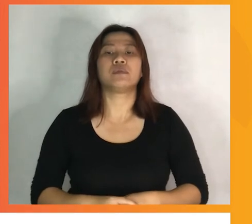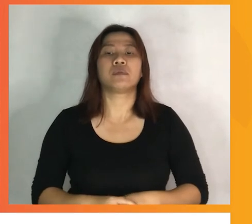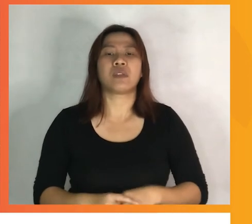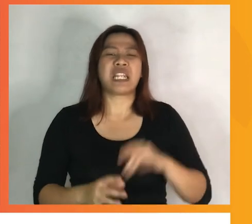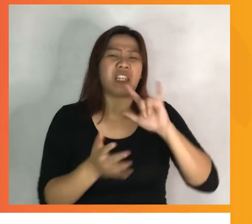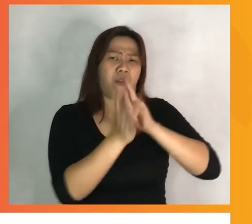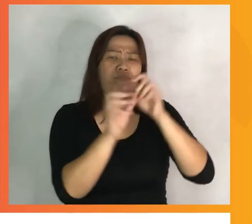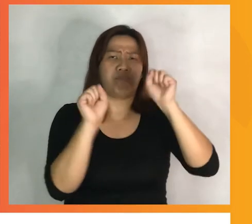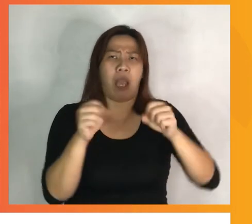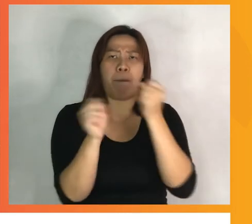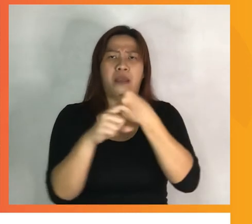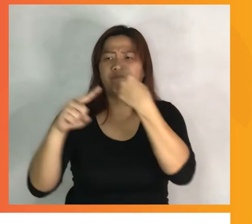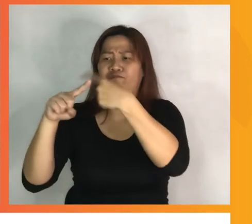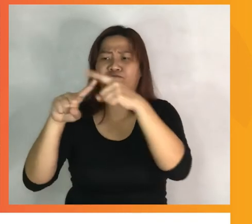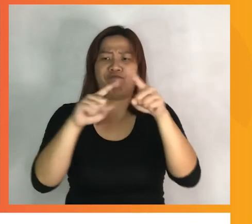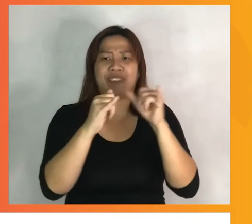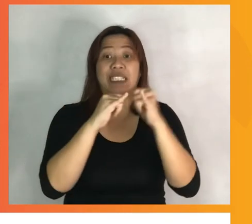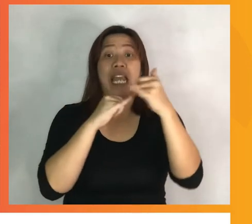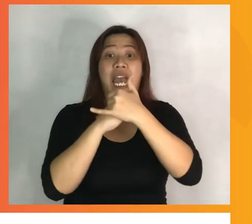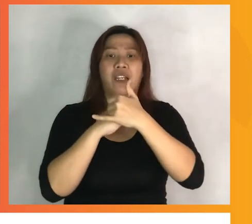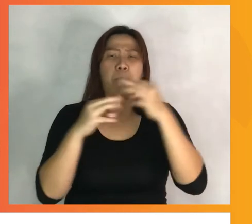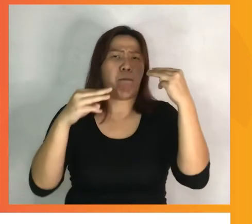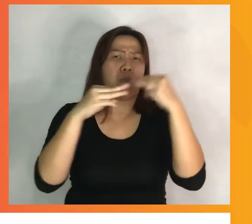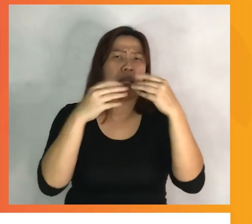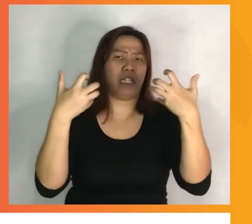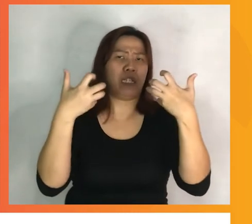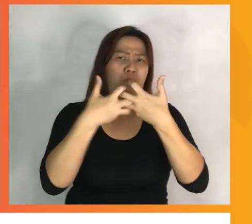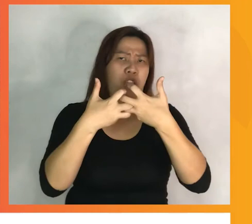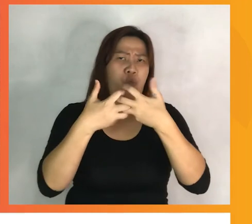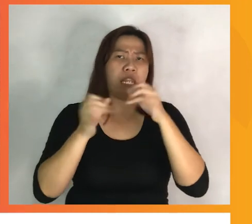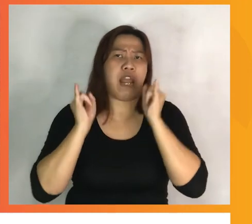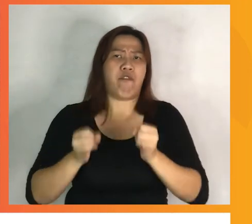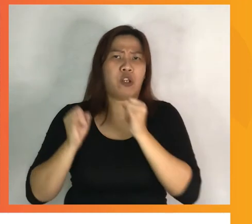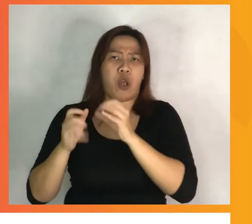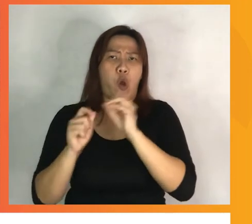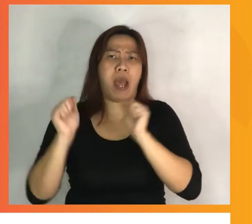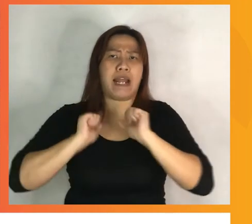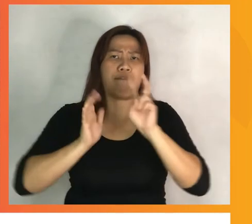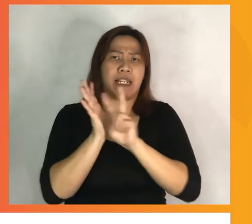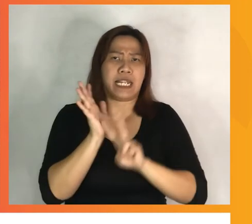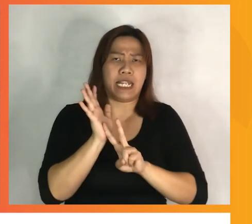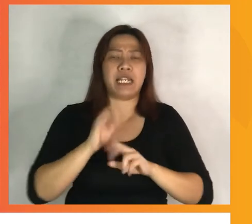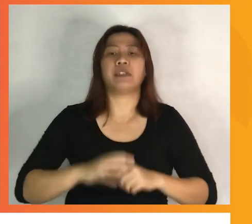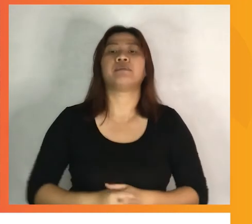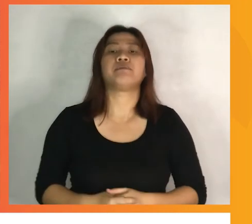These can be made different sizes to suit the individual or the activity.